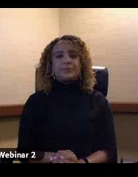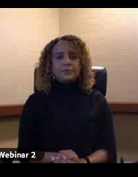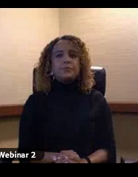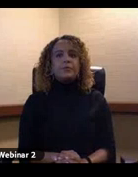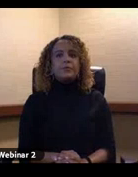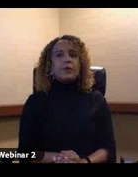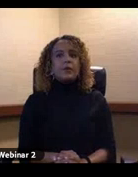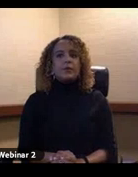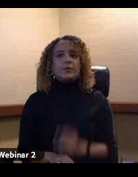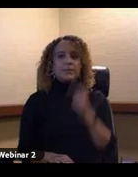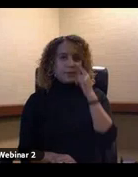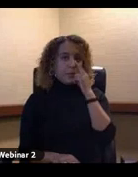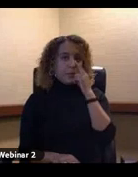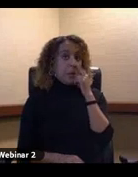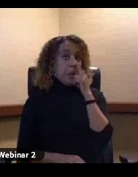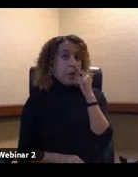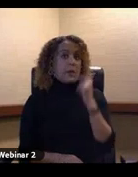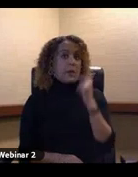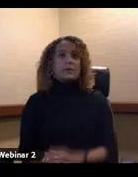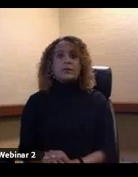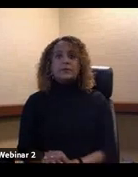OVW.